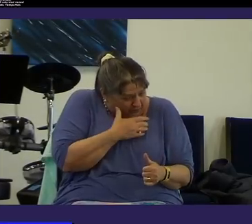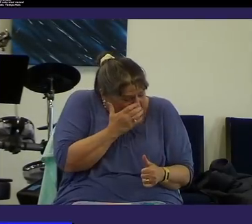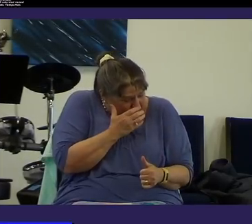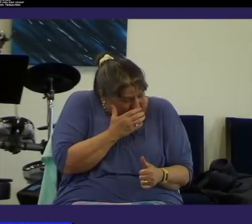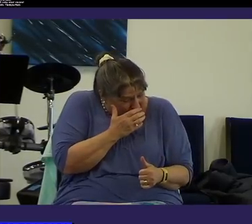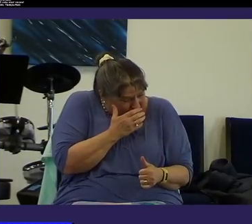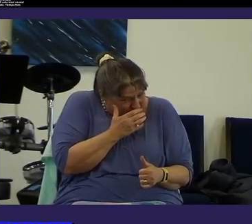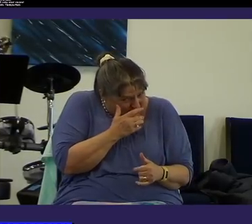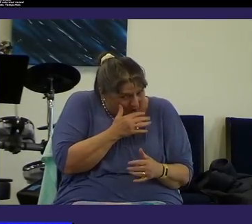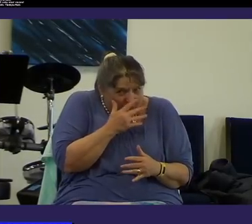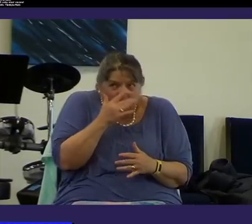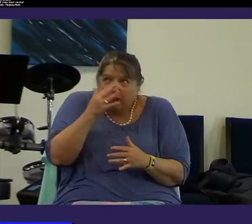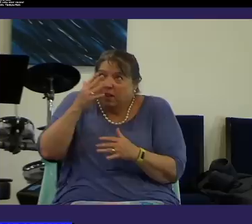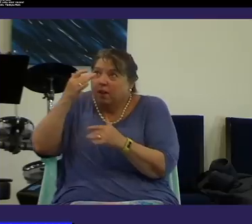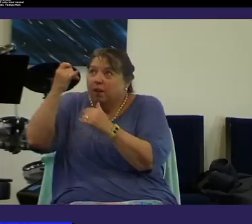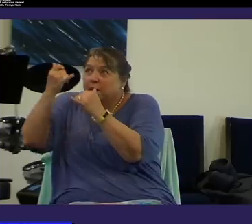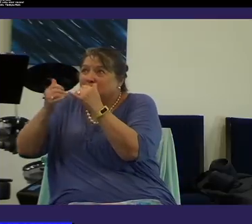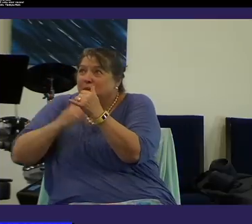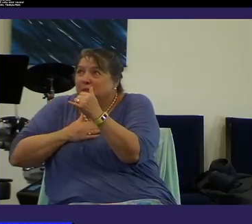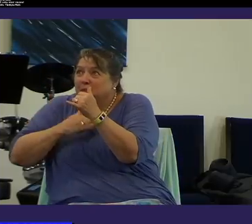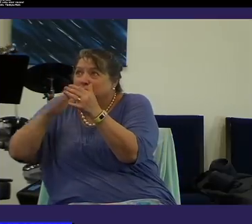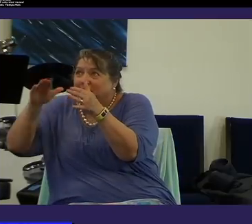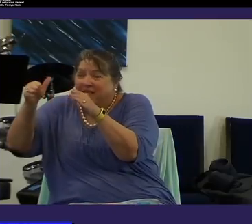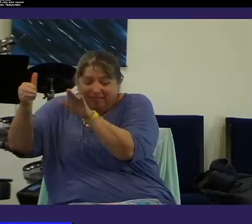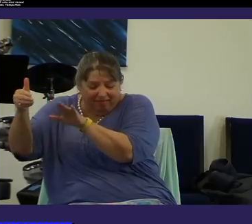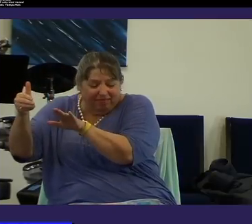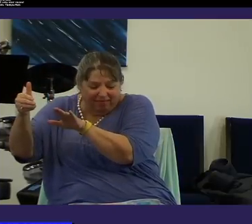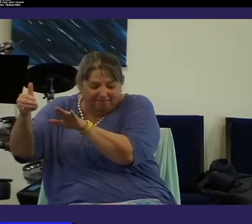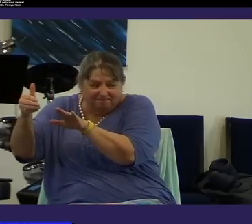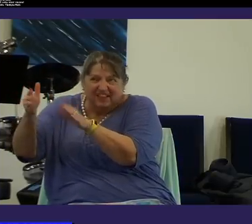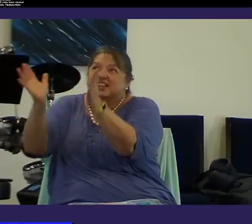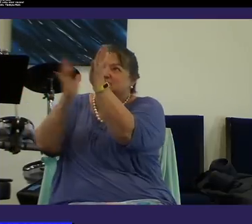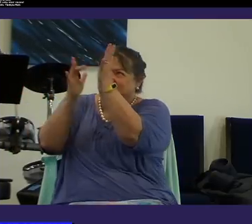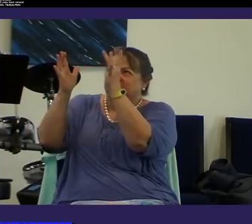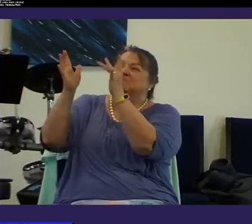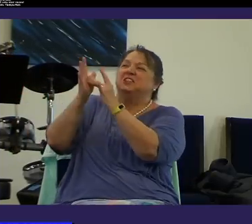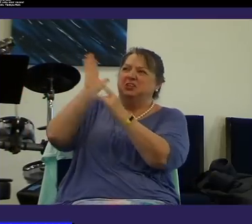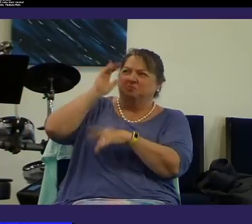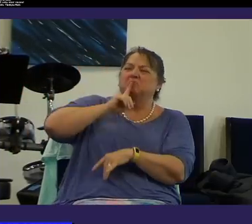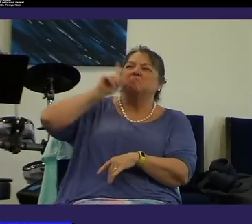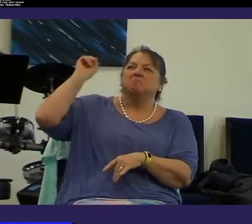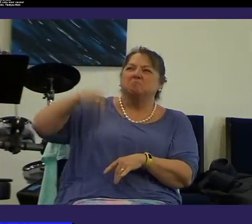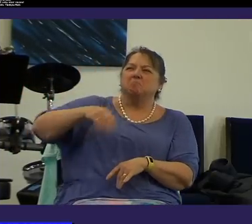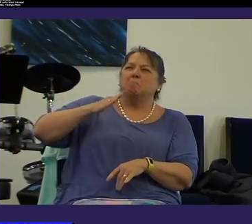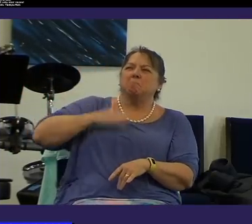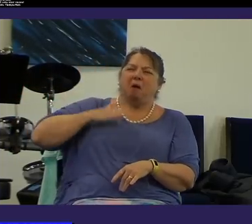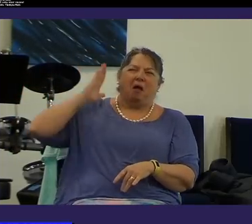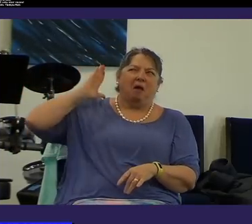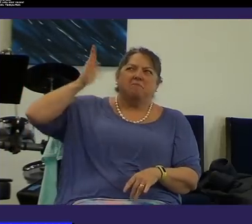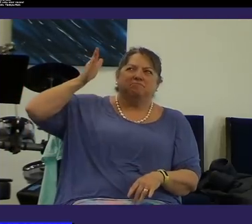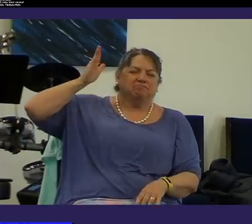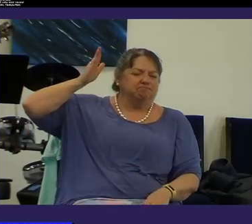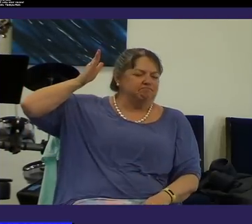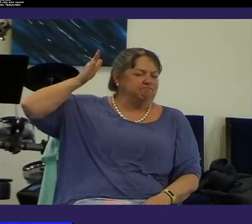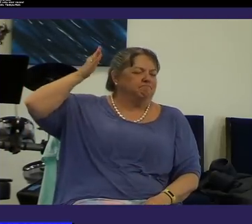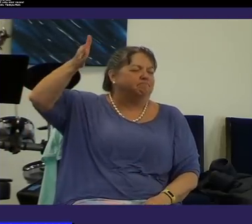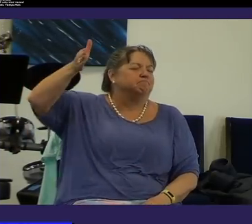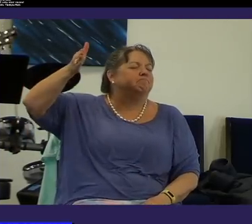first cry to final breath, Jesus commands my